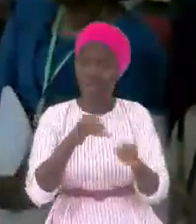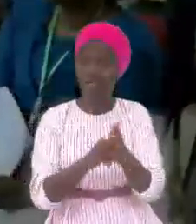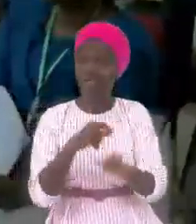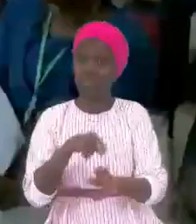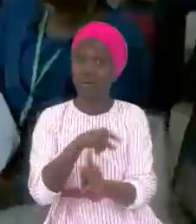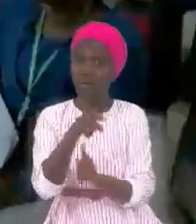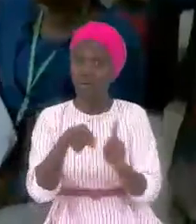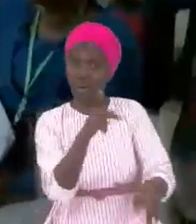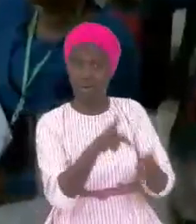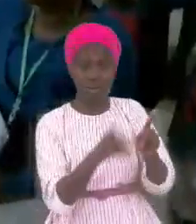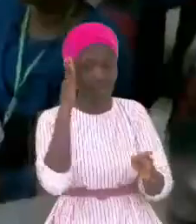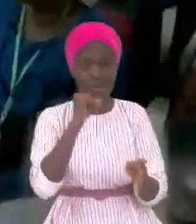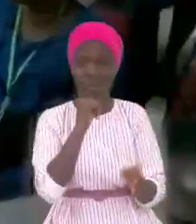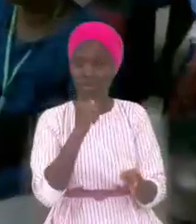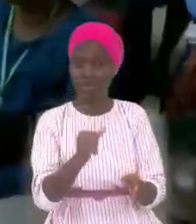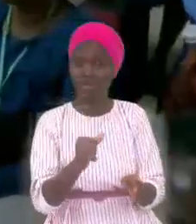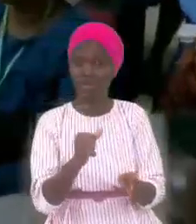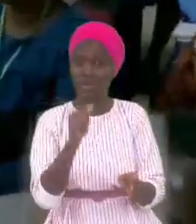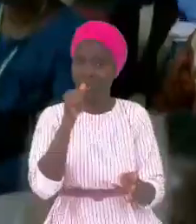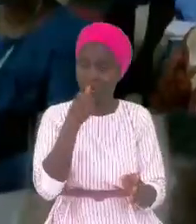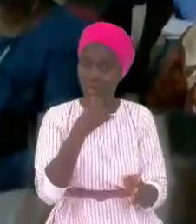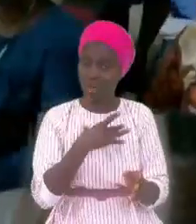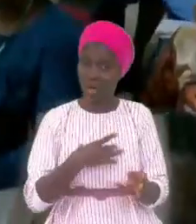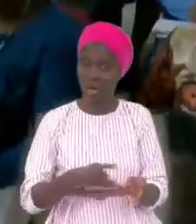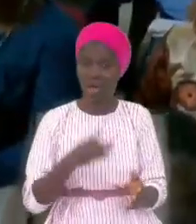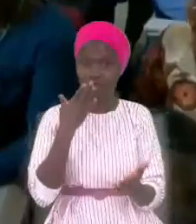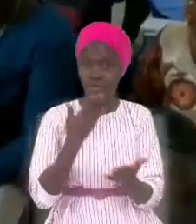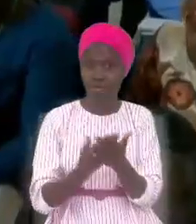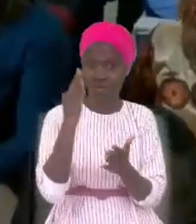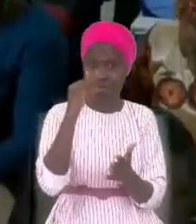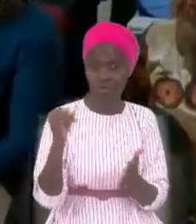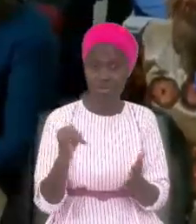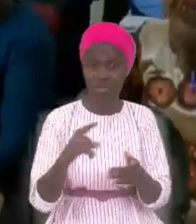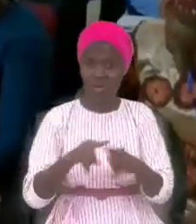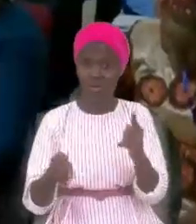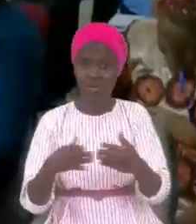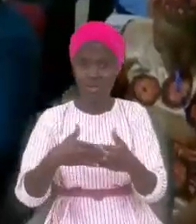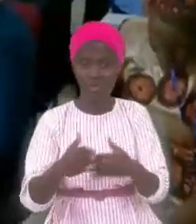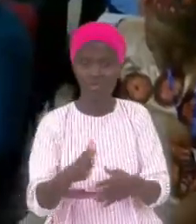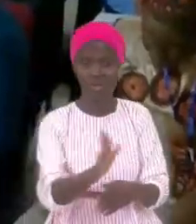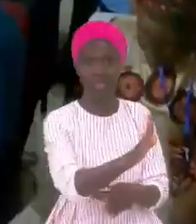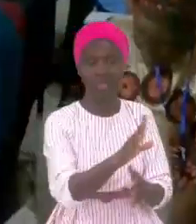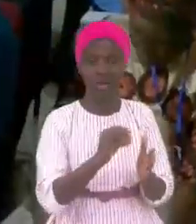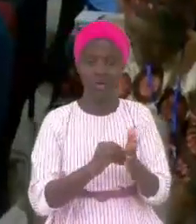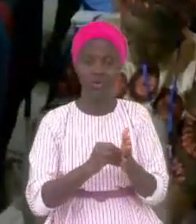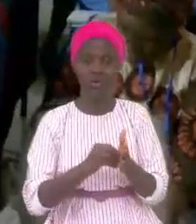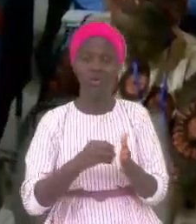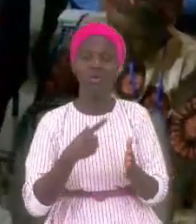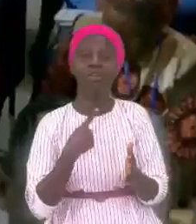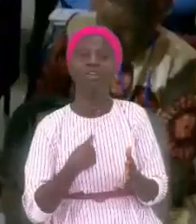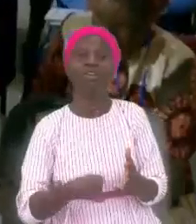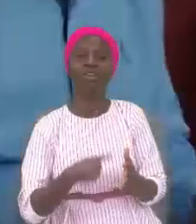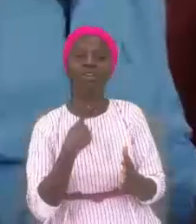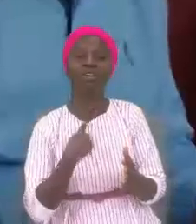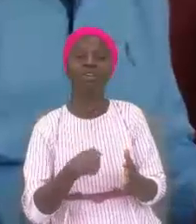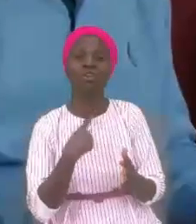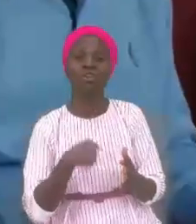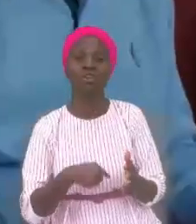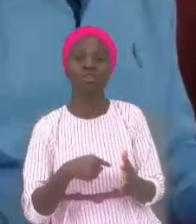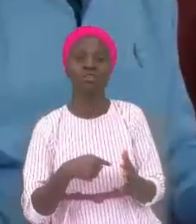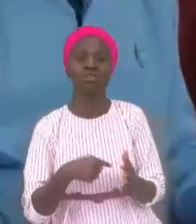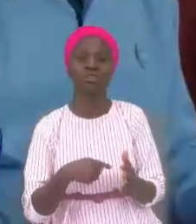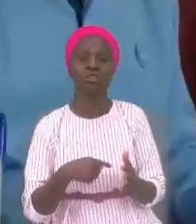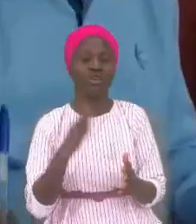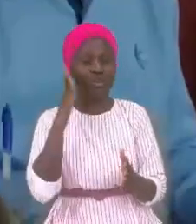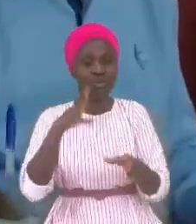sound doctrine, but after their own lust, they shall heed to themselves teachers having itching